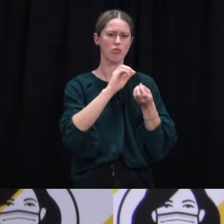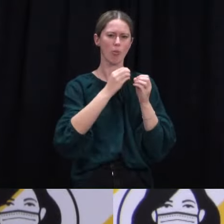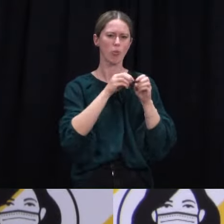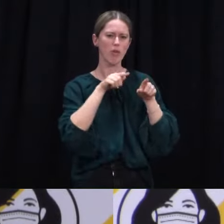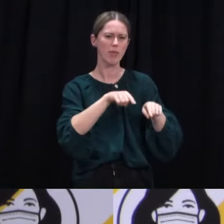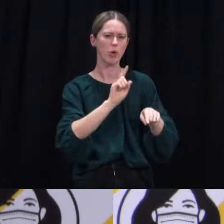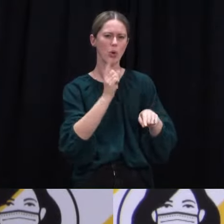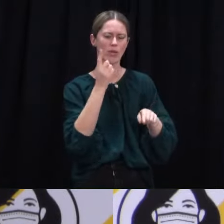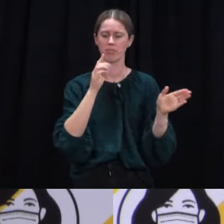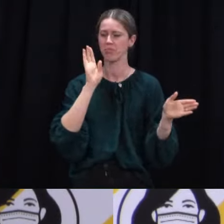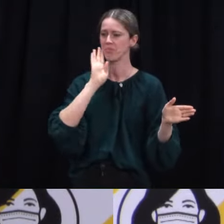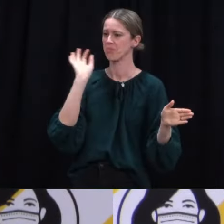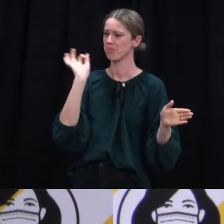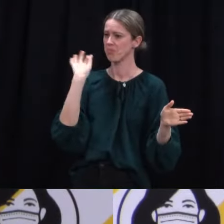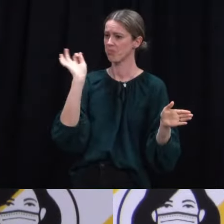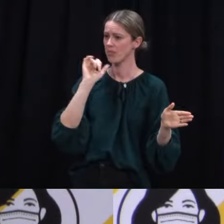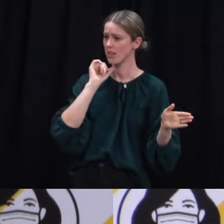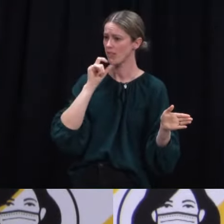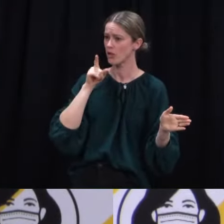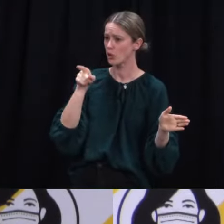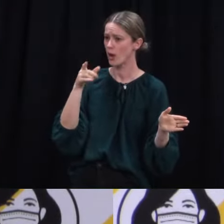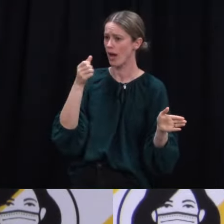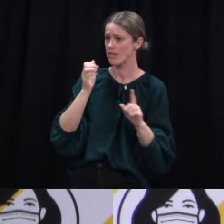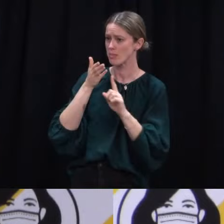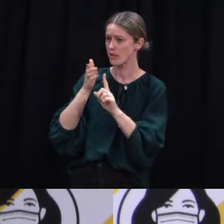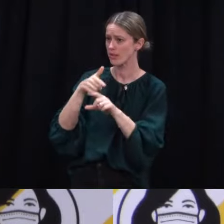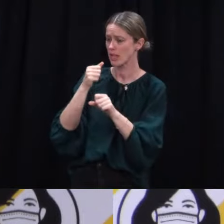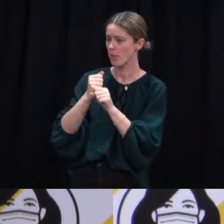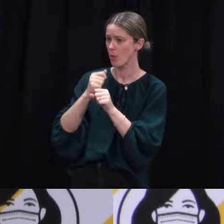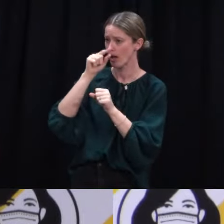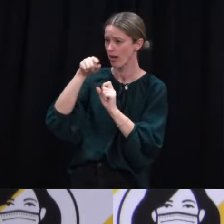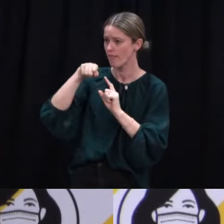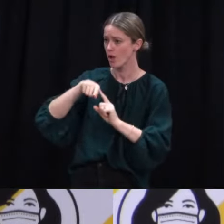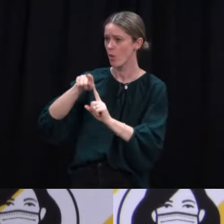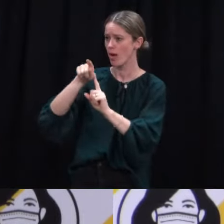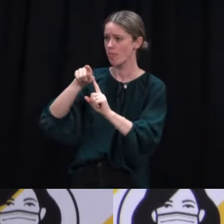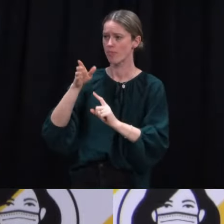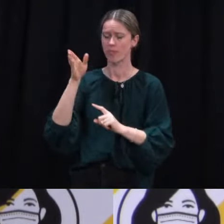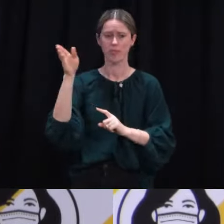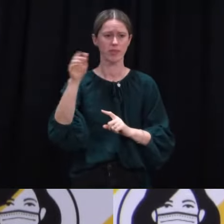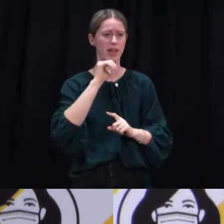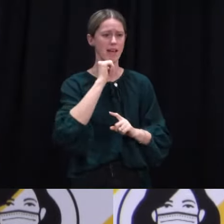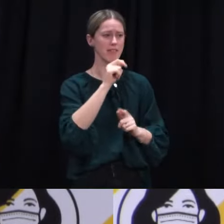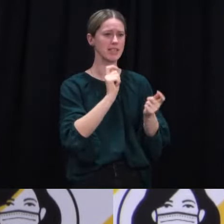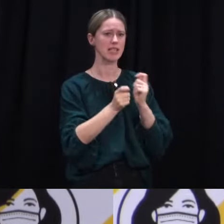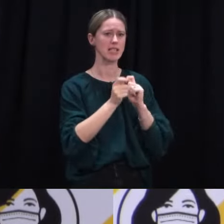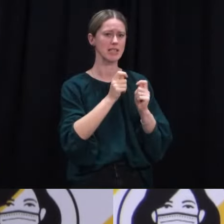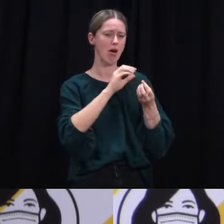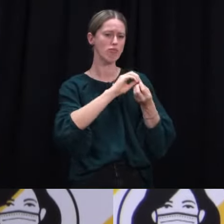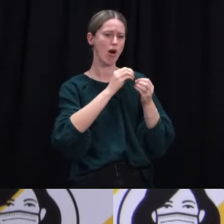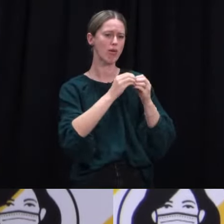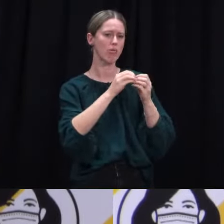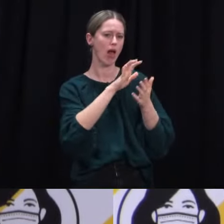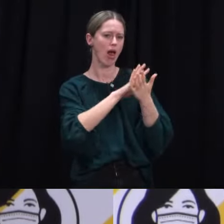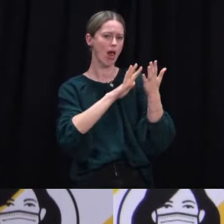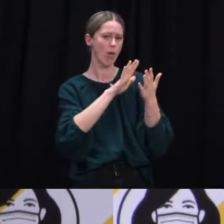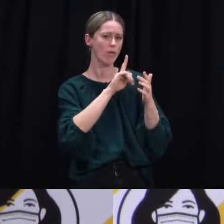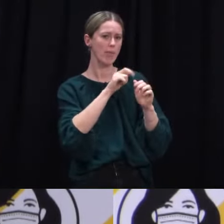No, I haven't had any reports of that. If you've got a specific example, I'm happy to follow that up. If tests were being compromised, what would you make of that? Would that be up